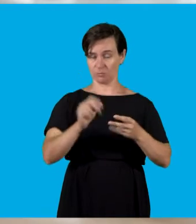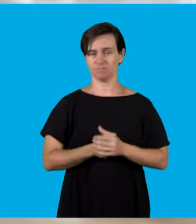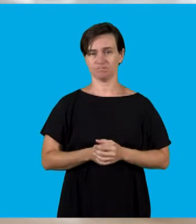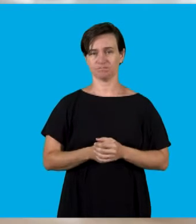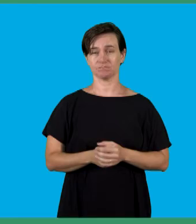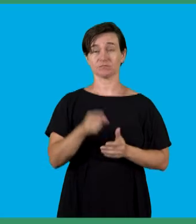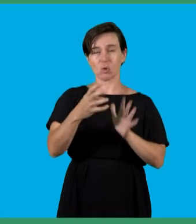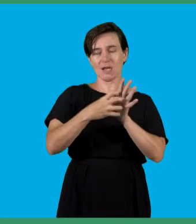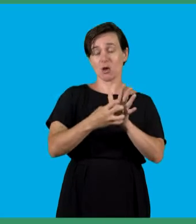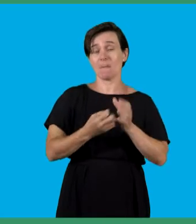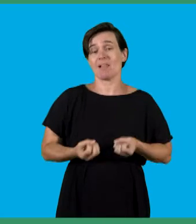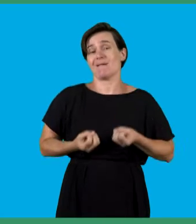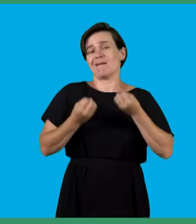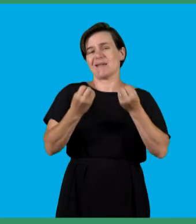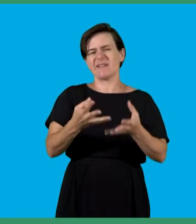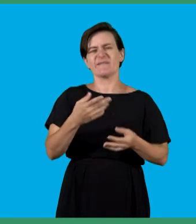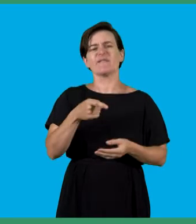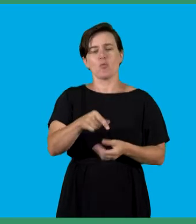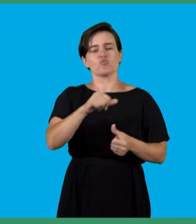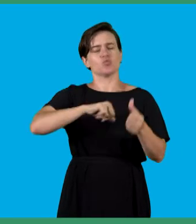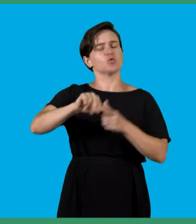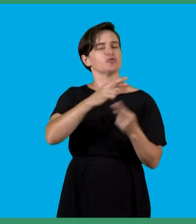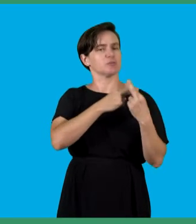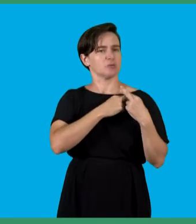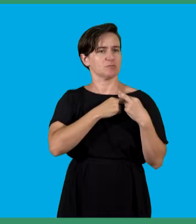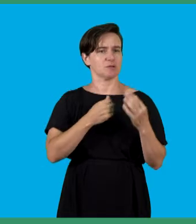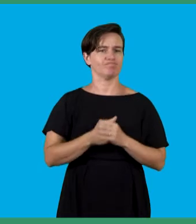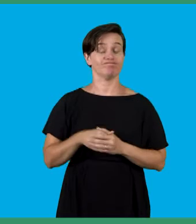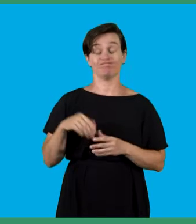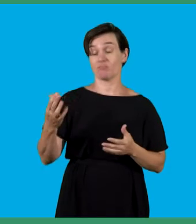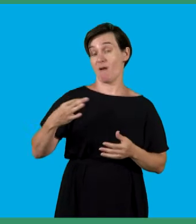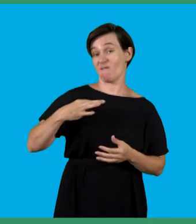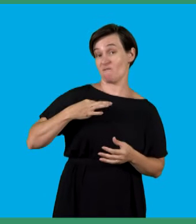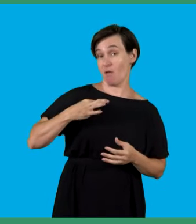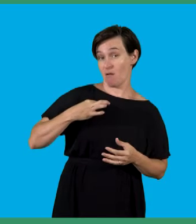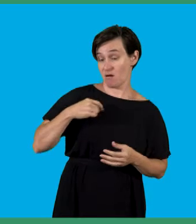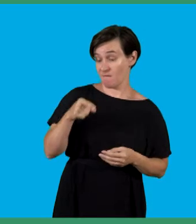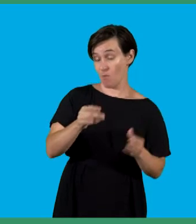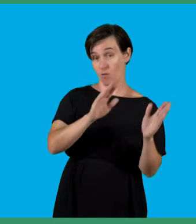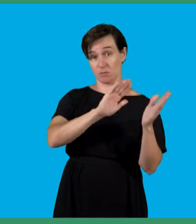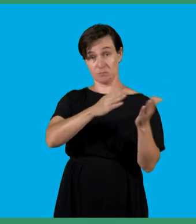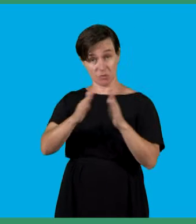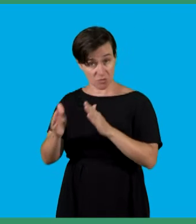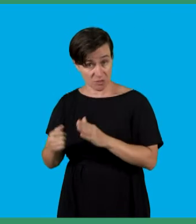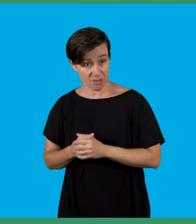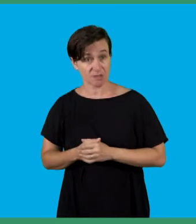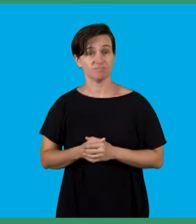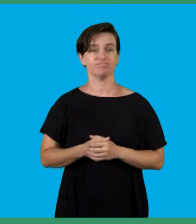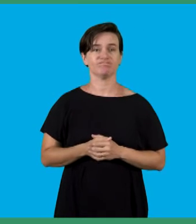any examples of social responsibility. We have volunteering in the